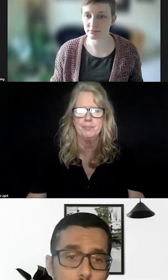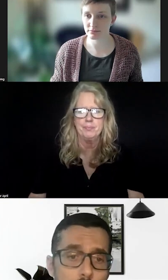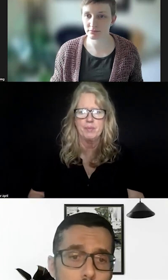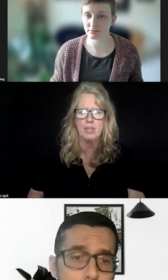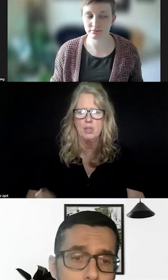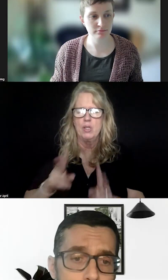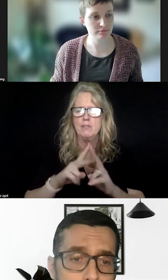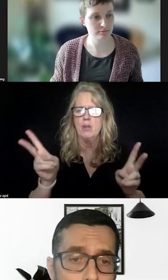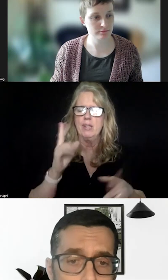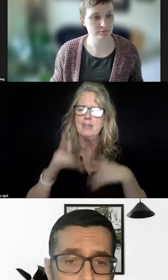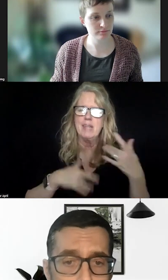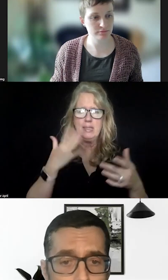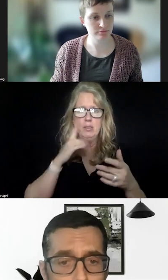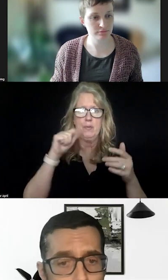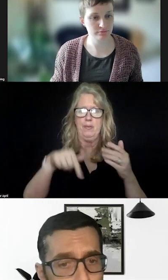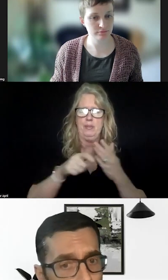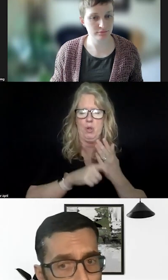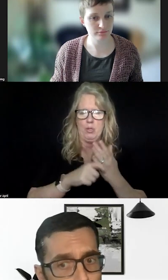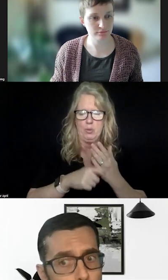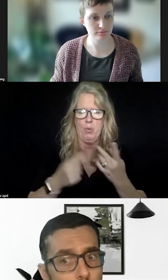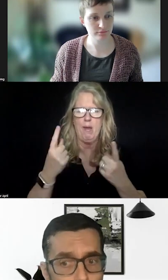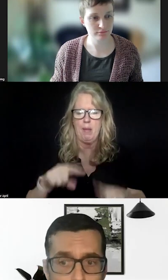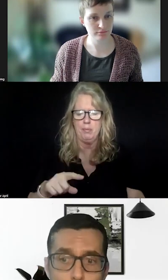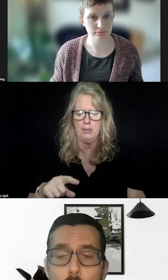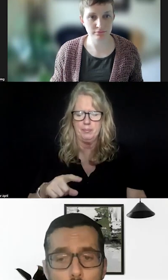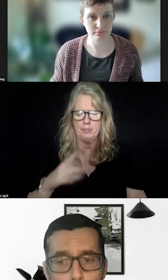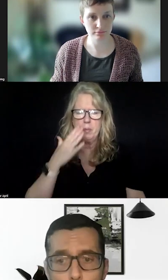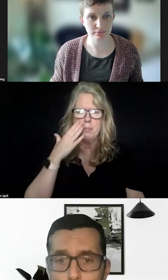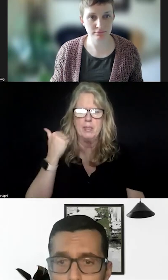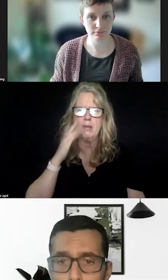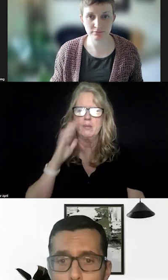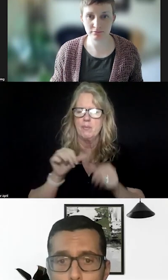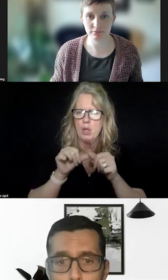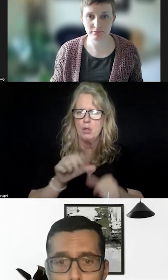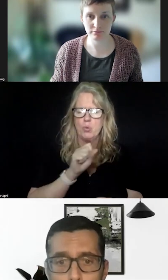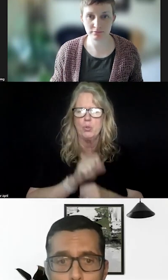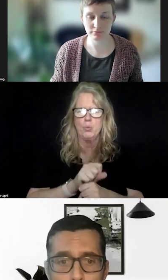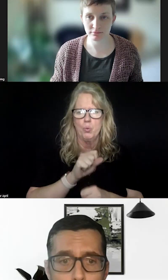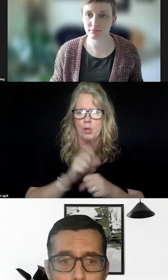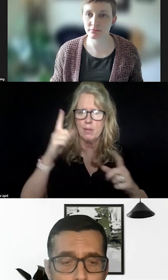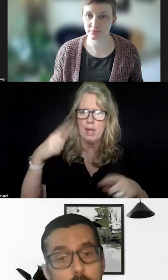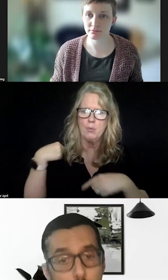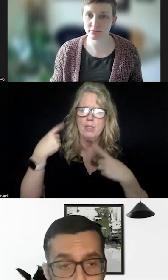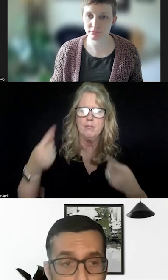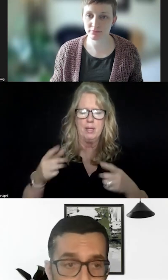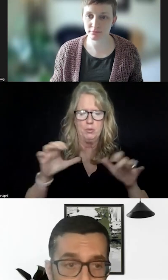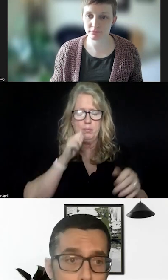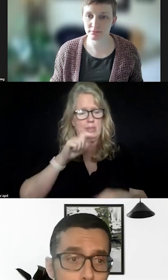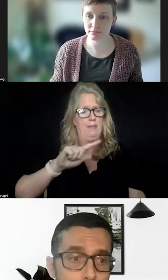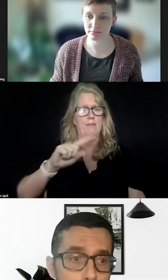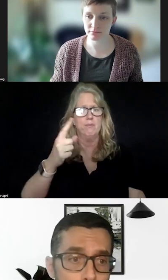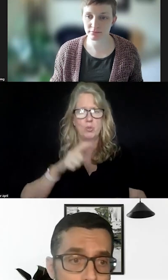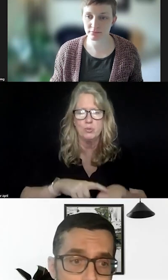This article came about kind of because of the ongoing work that we have been doing. This isn't the first article